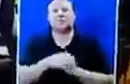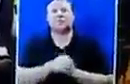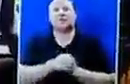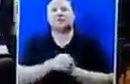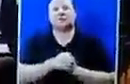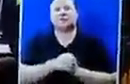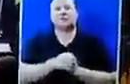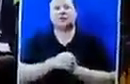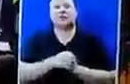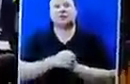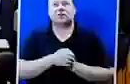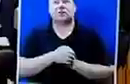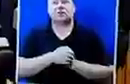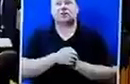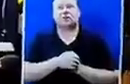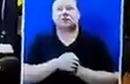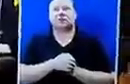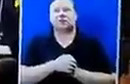assure us,